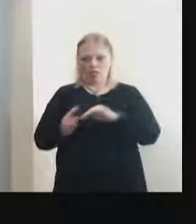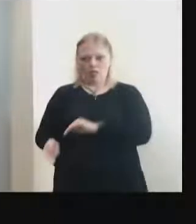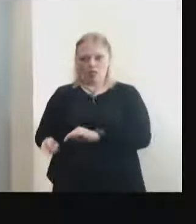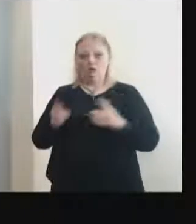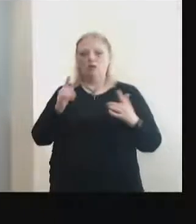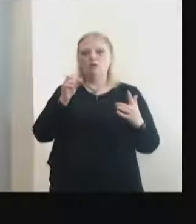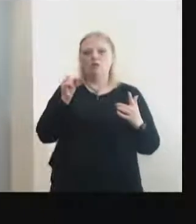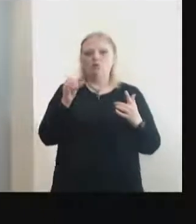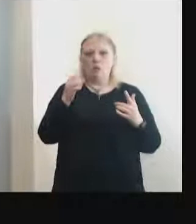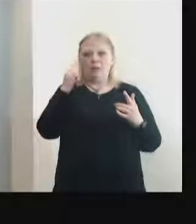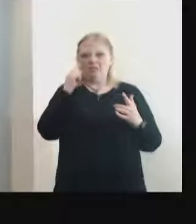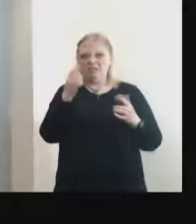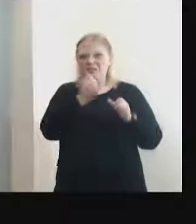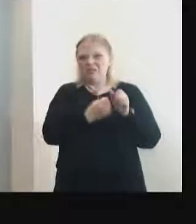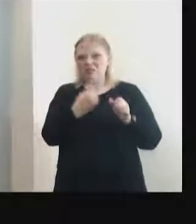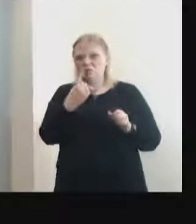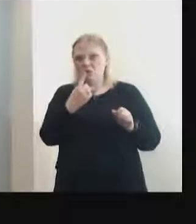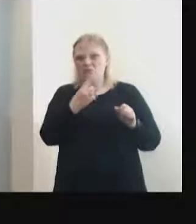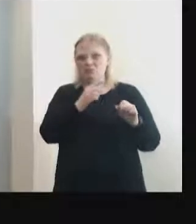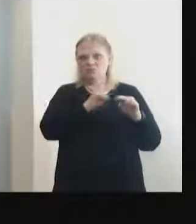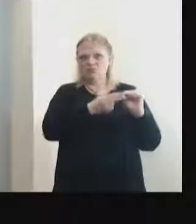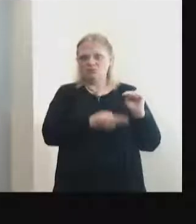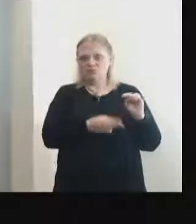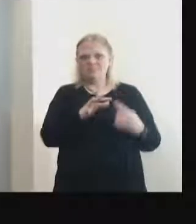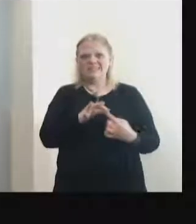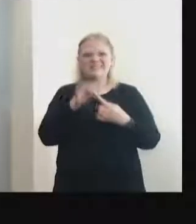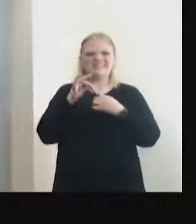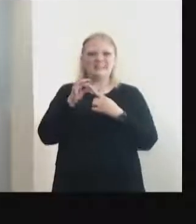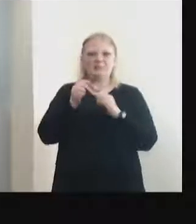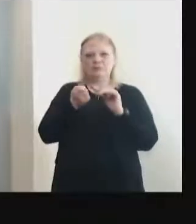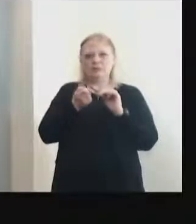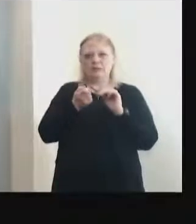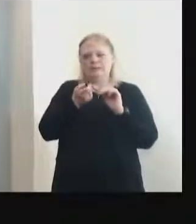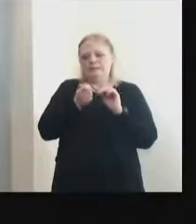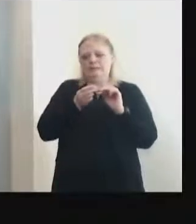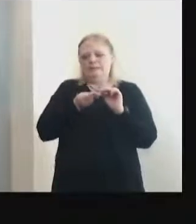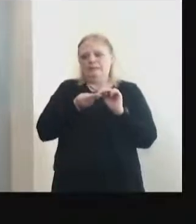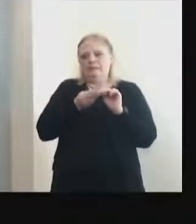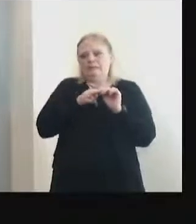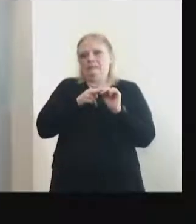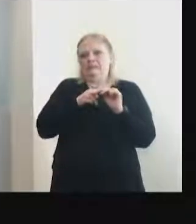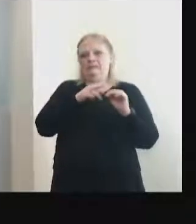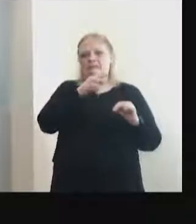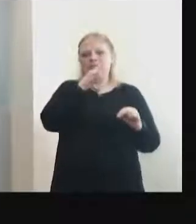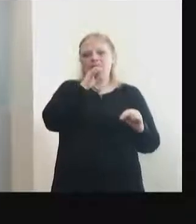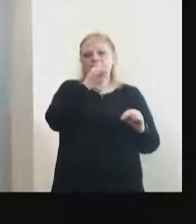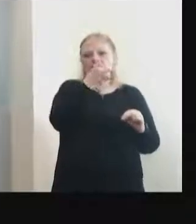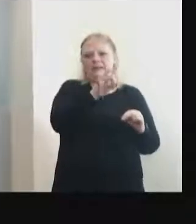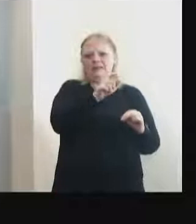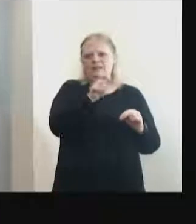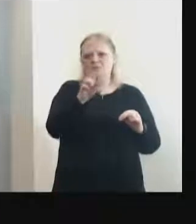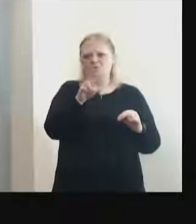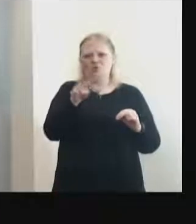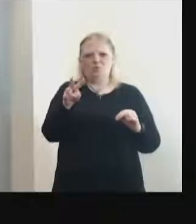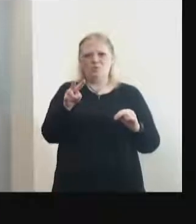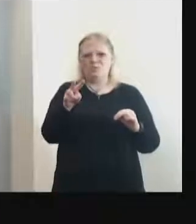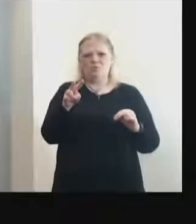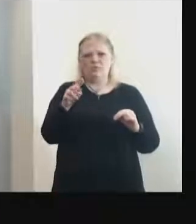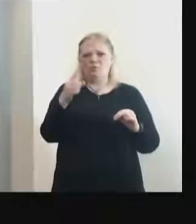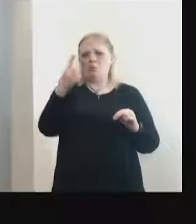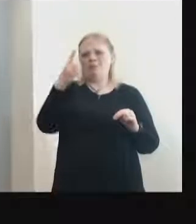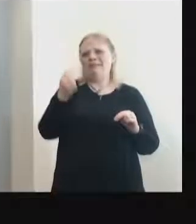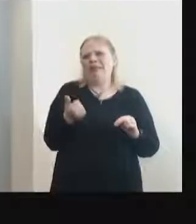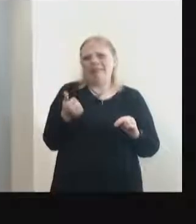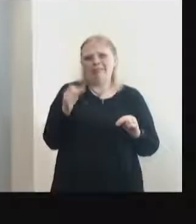age categories, I believe, had a decline, except there's a slight increase in the 18 to 22, like 0.1%. But